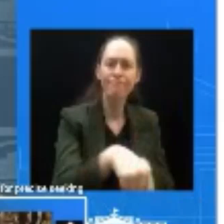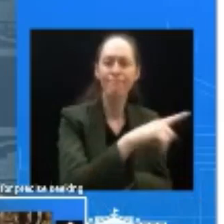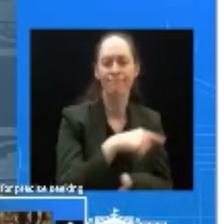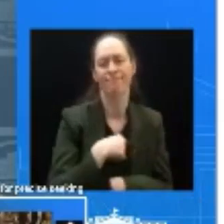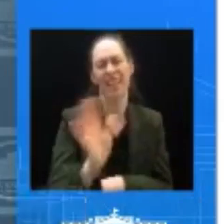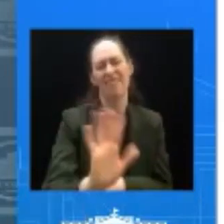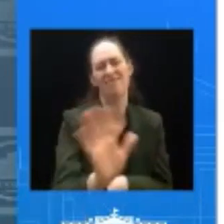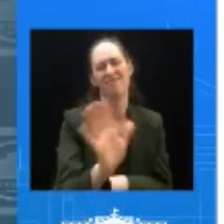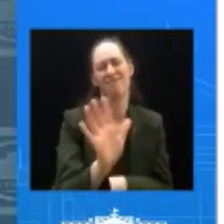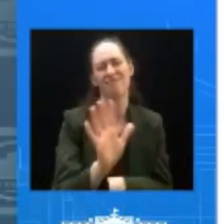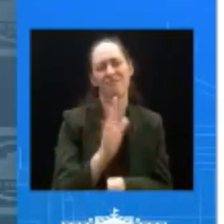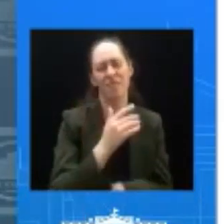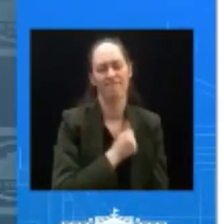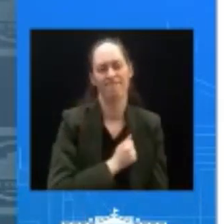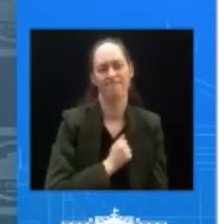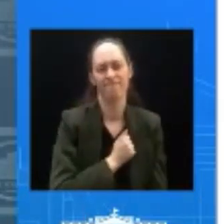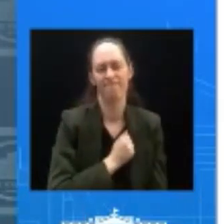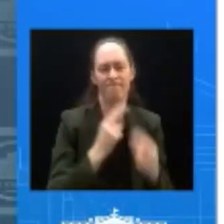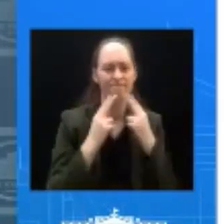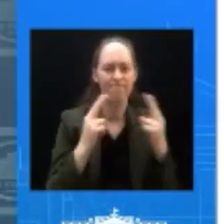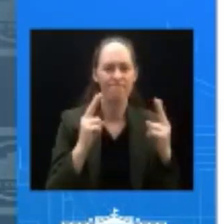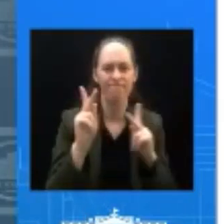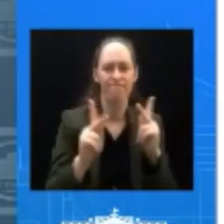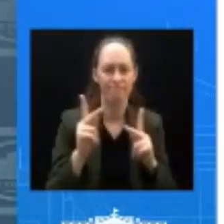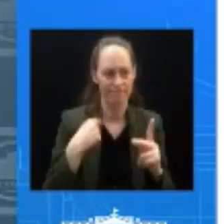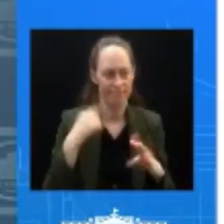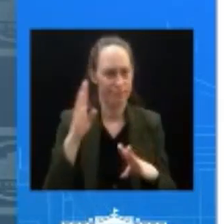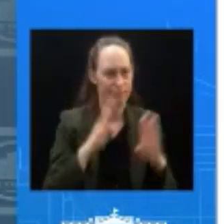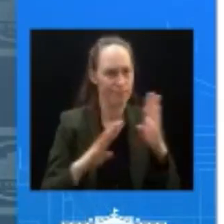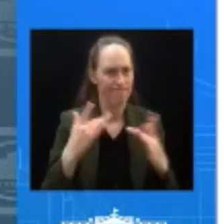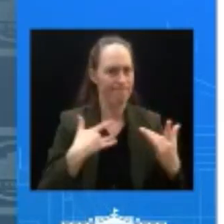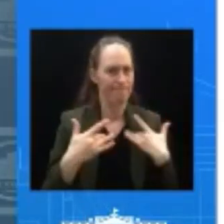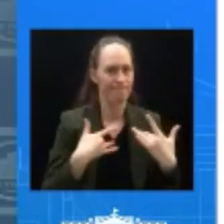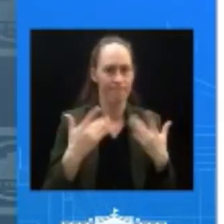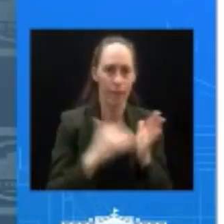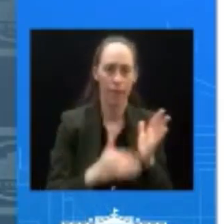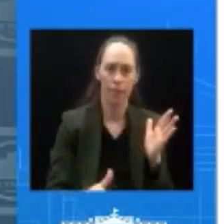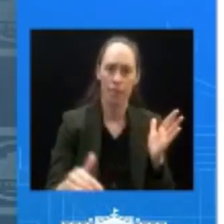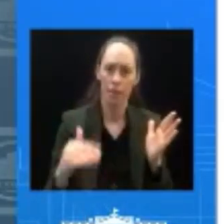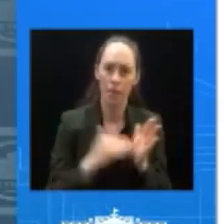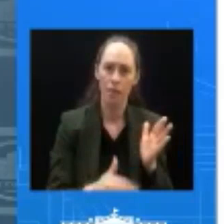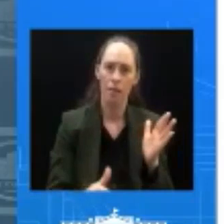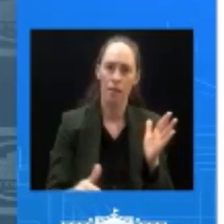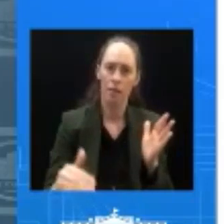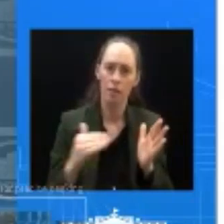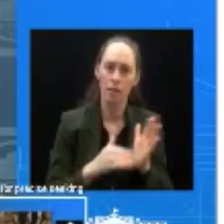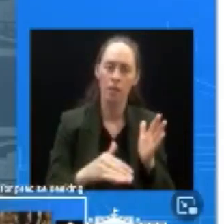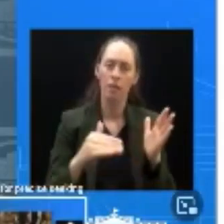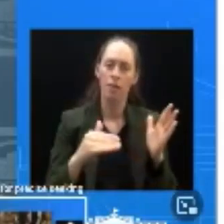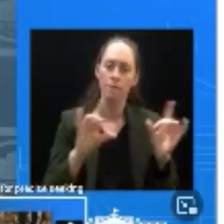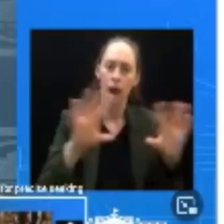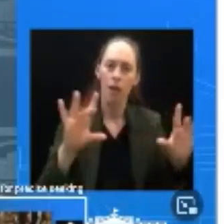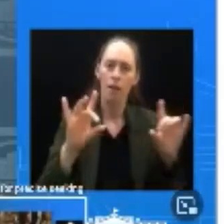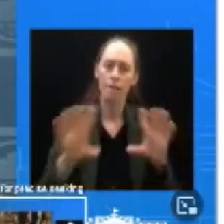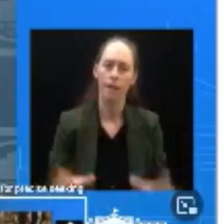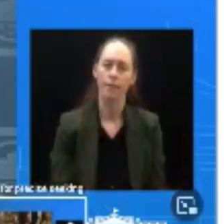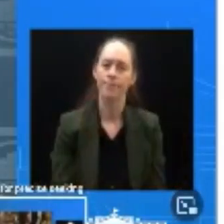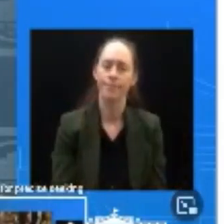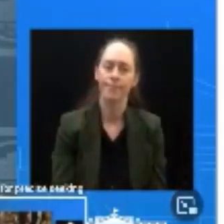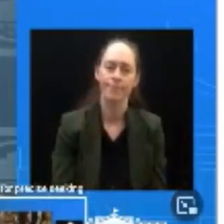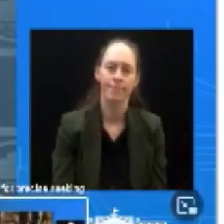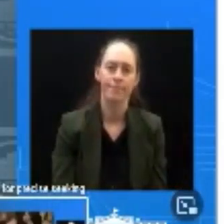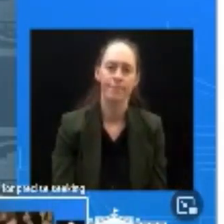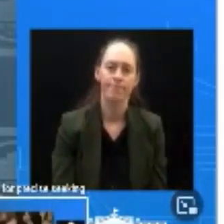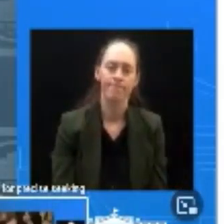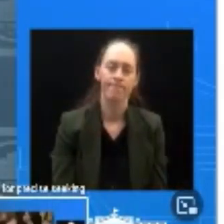deeply concerned by the escalating cycle of violence in the West Bank. Over the past few days, our administration has been closely engaged with the Israeli and Palestinian